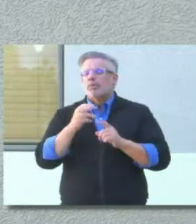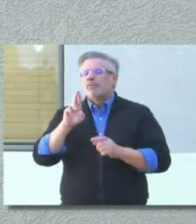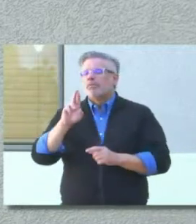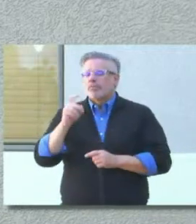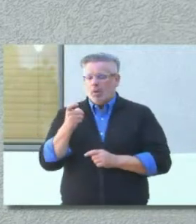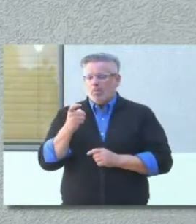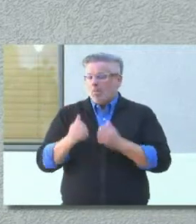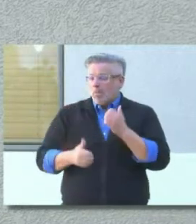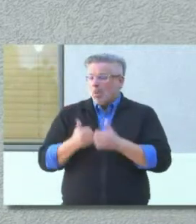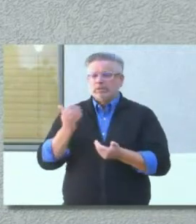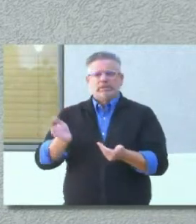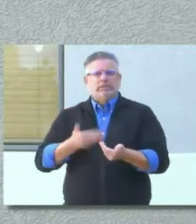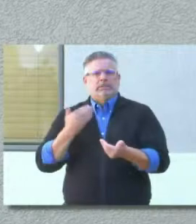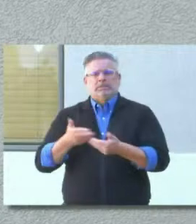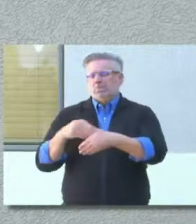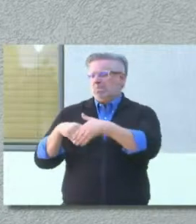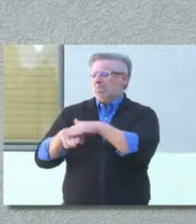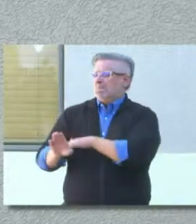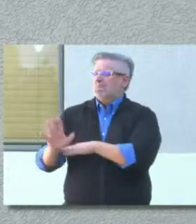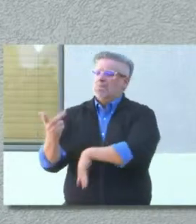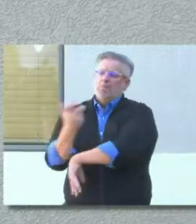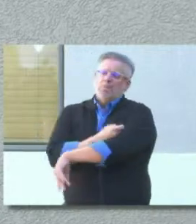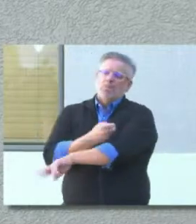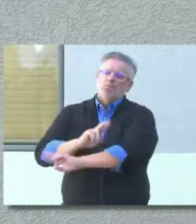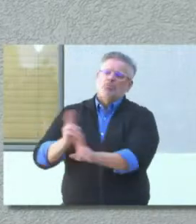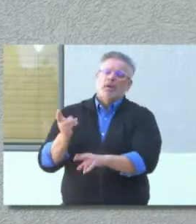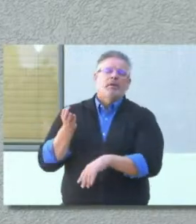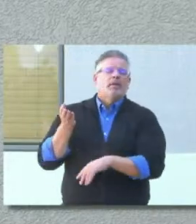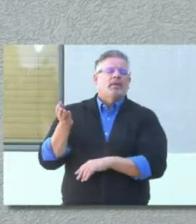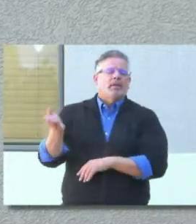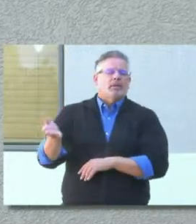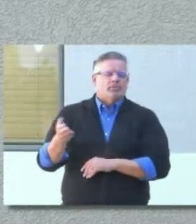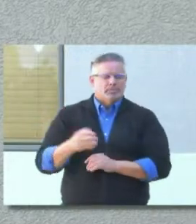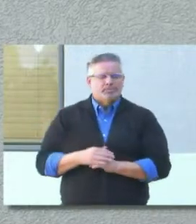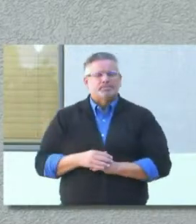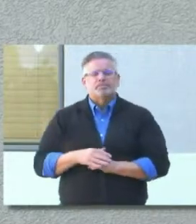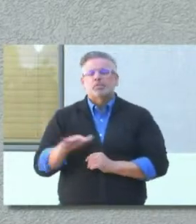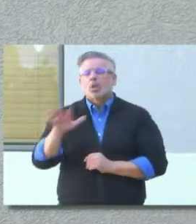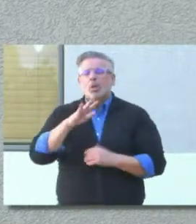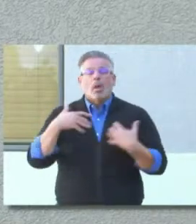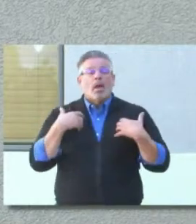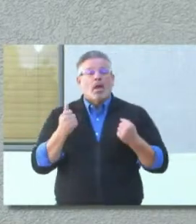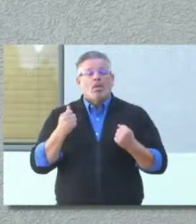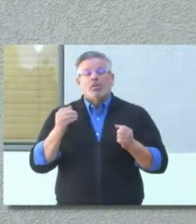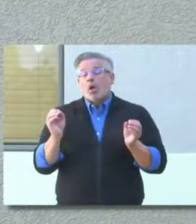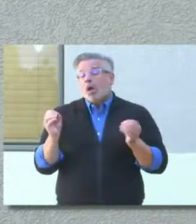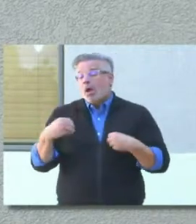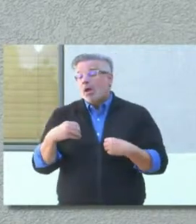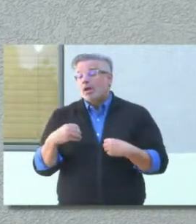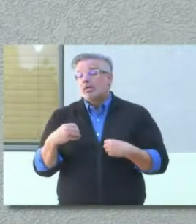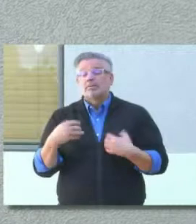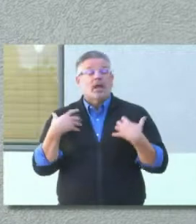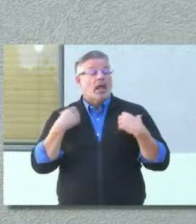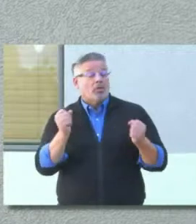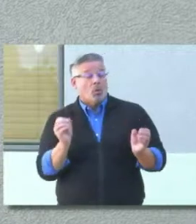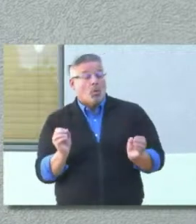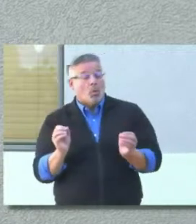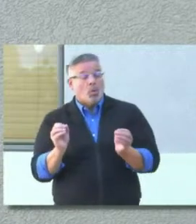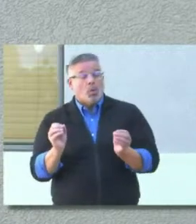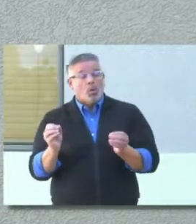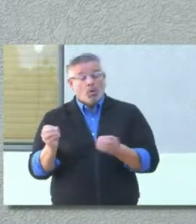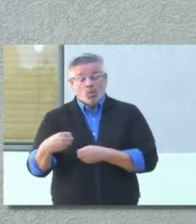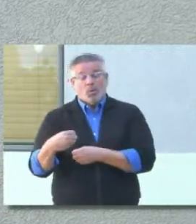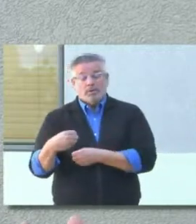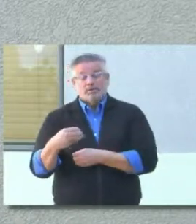being the most convenient, seemingly most convenient way to get a boosters for many people. But local health officers, local health organizations, and